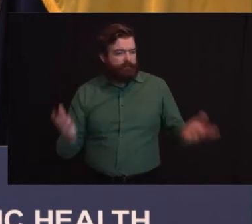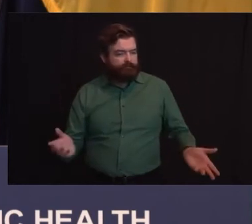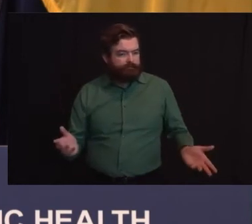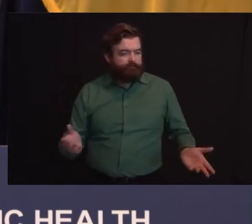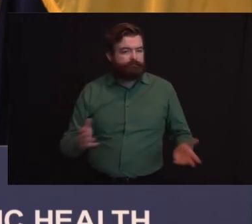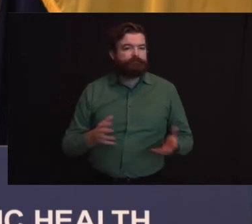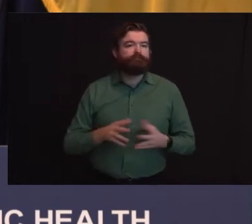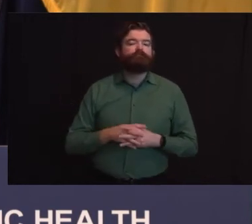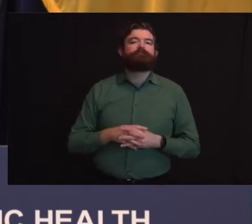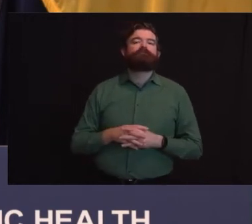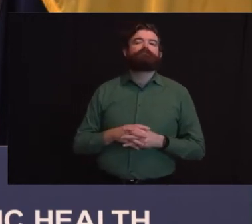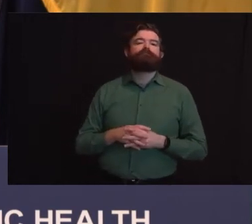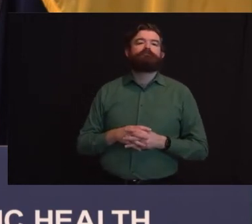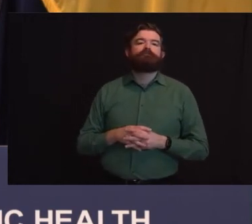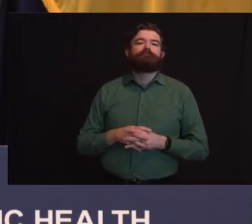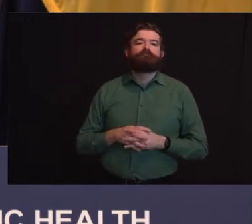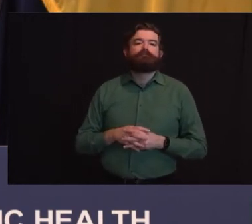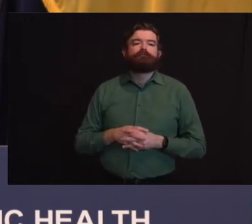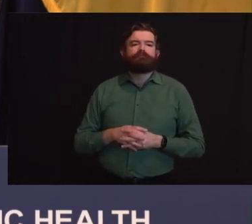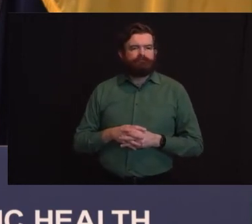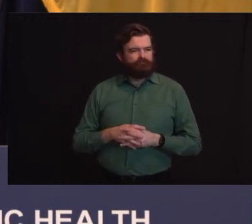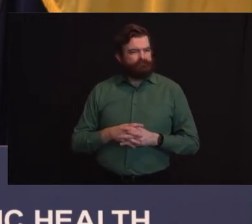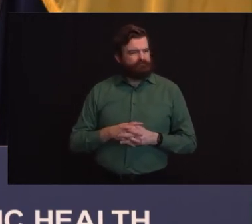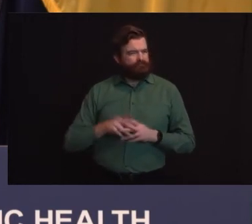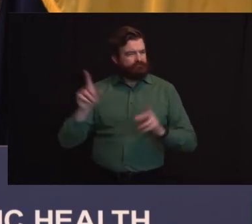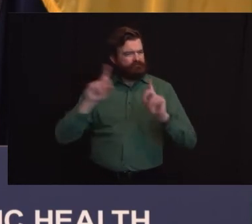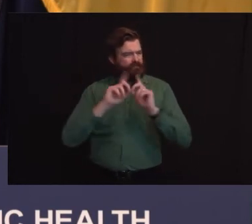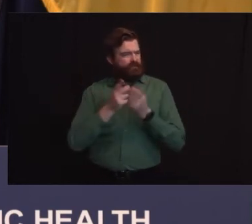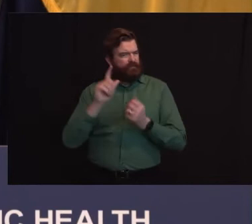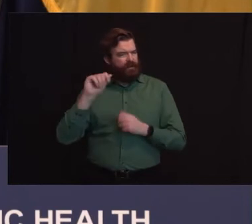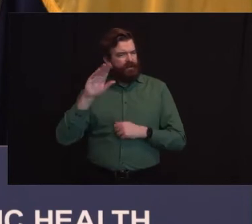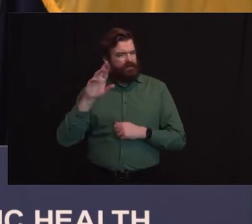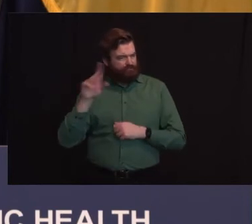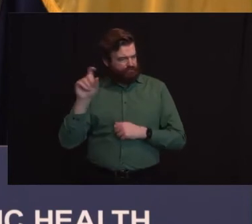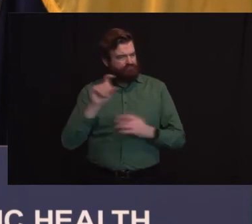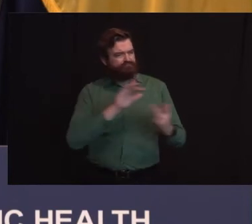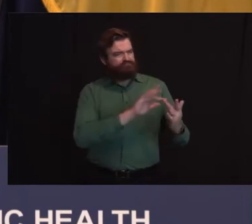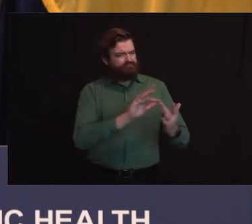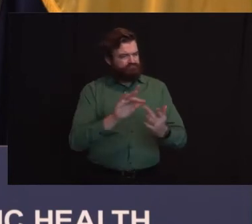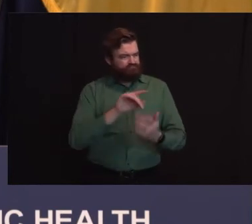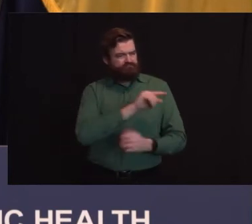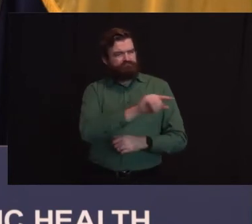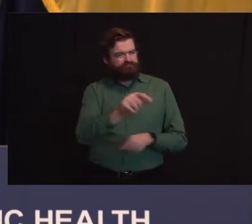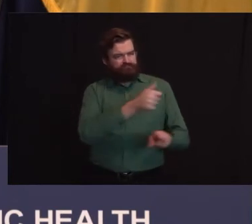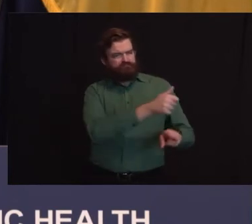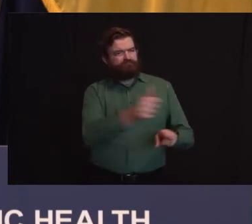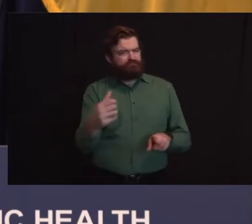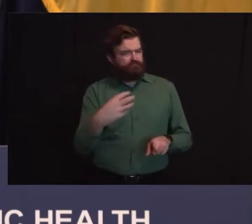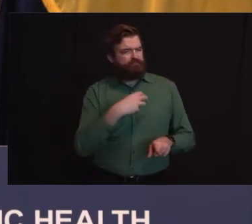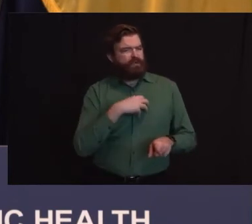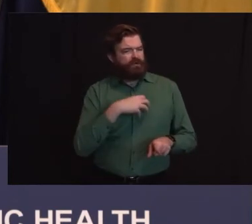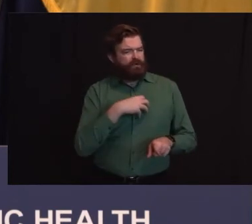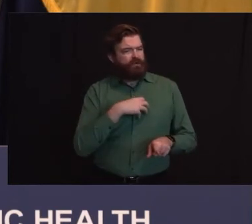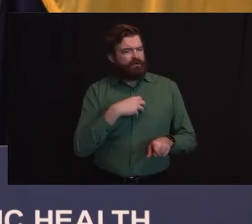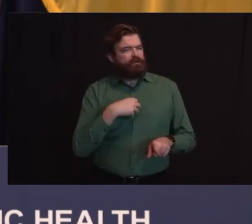them? And will you bring Rob or the Commissioner of DOL back to these meetings so we can get some questions